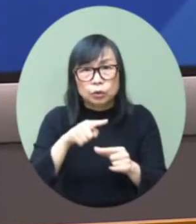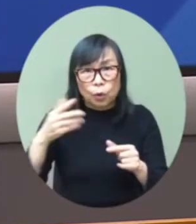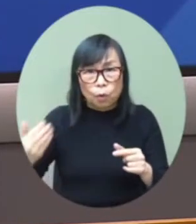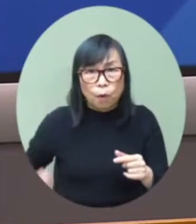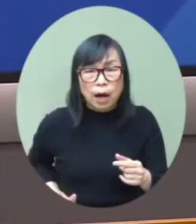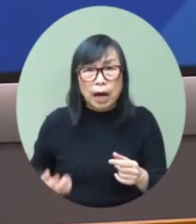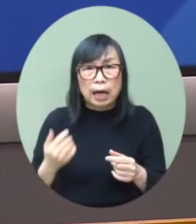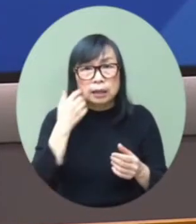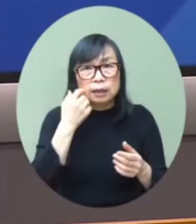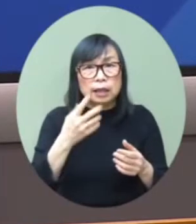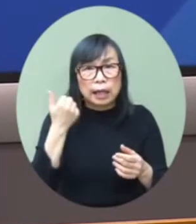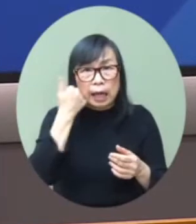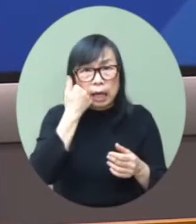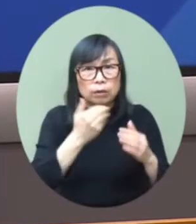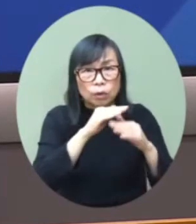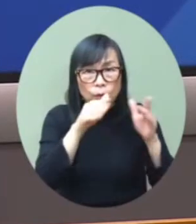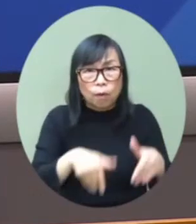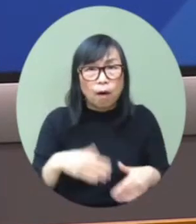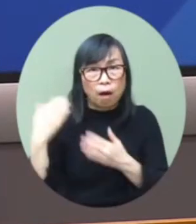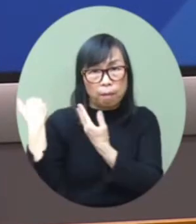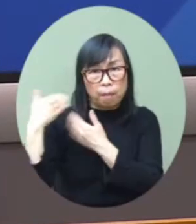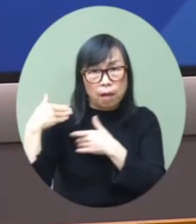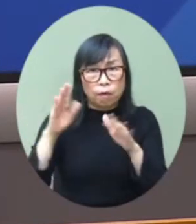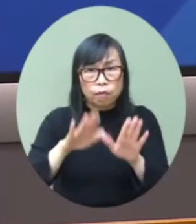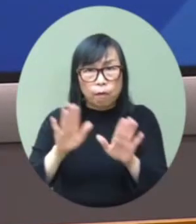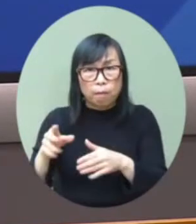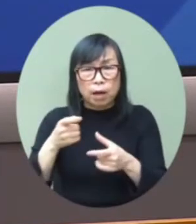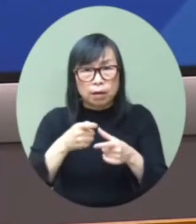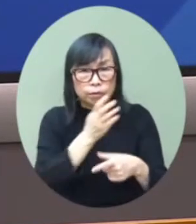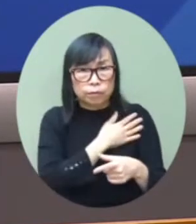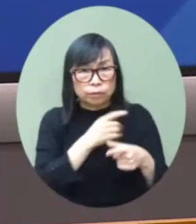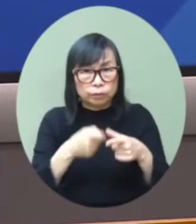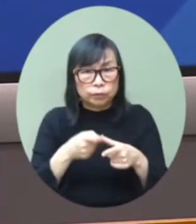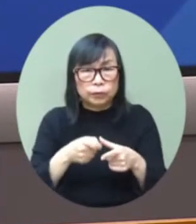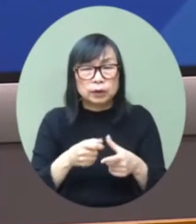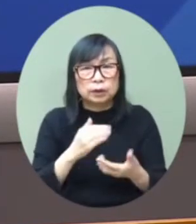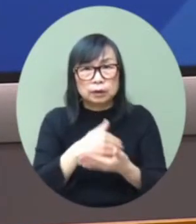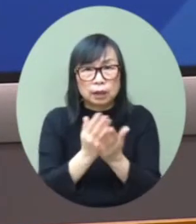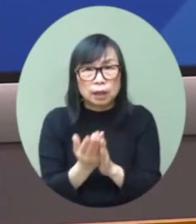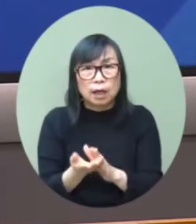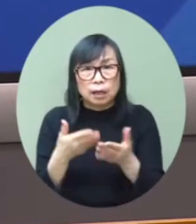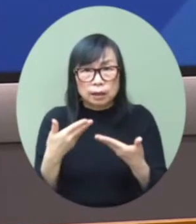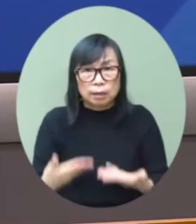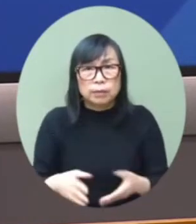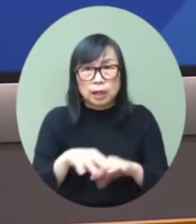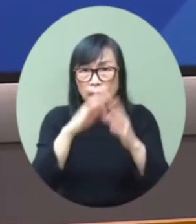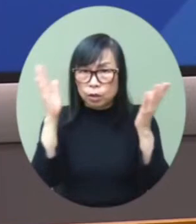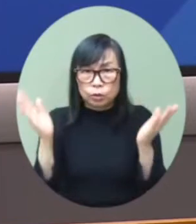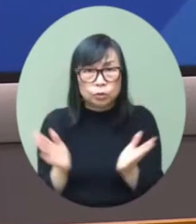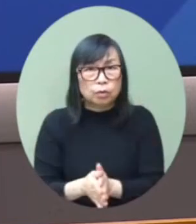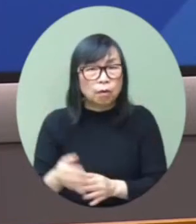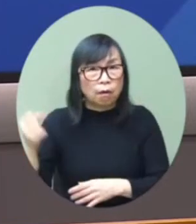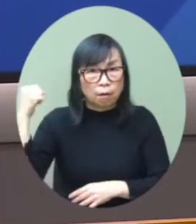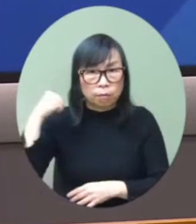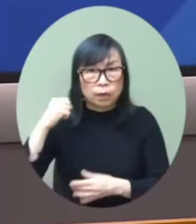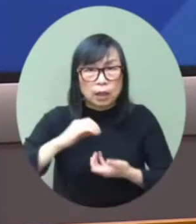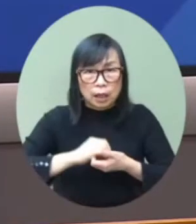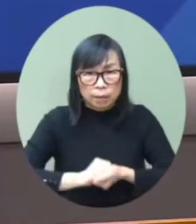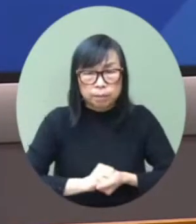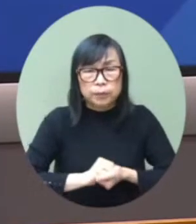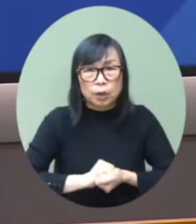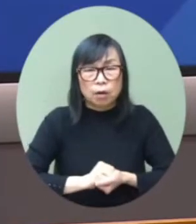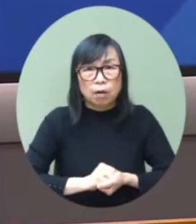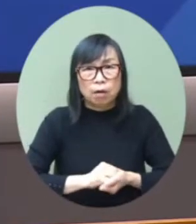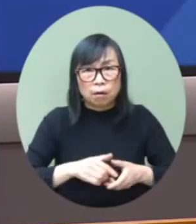Hospital Authority and the China Light Power, the coverage provider, and other contractors. That